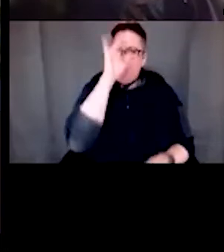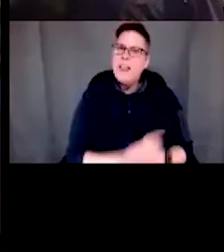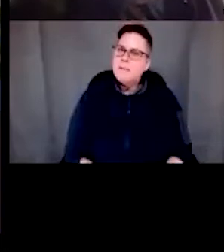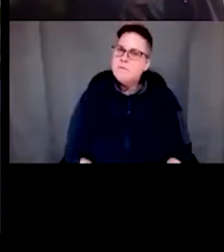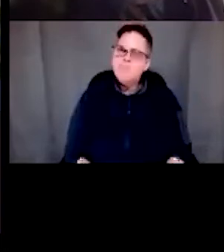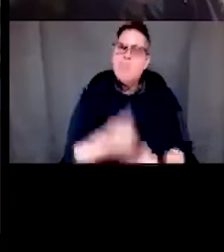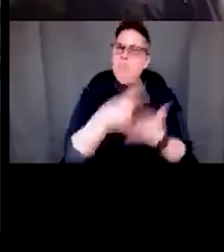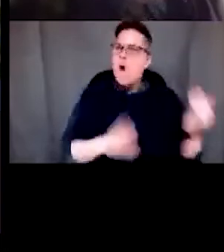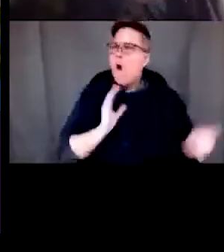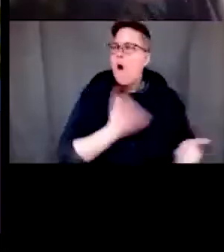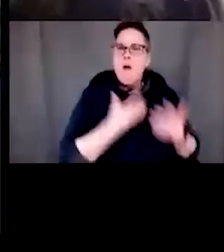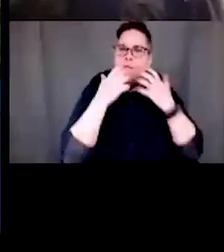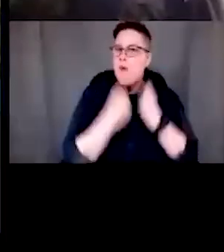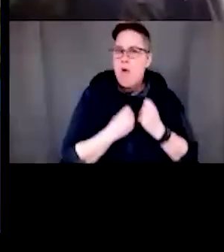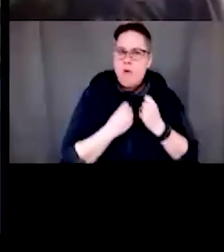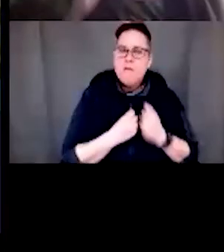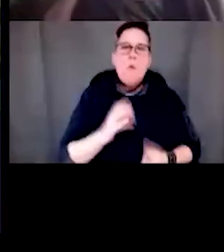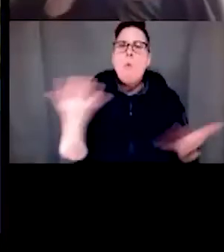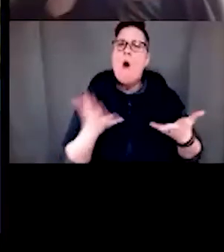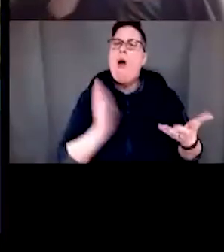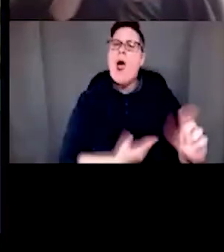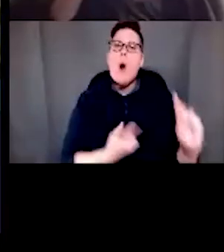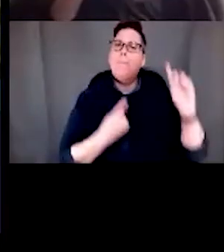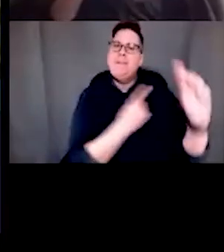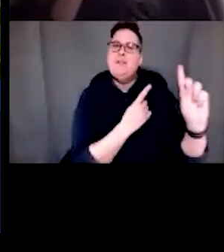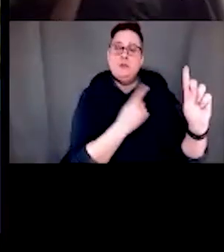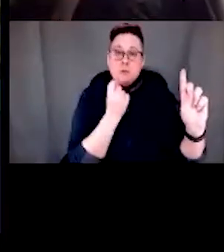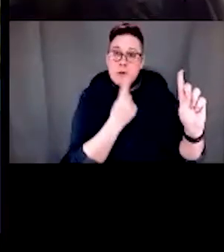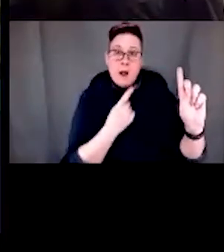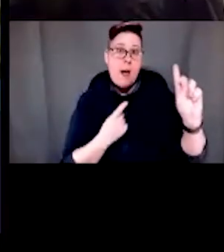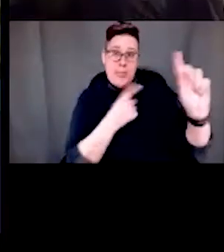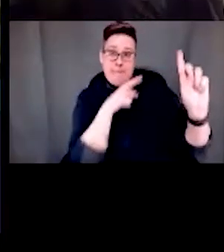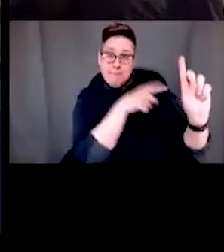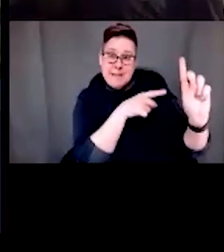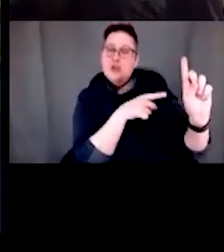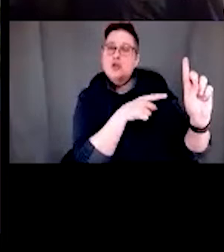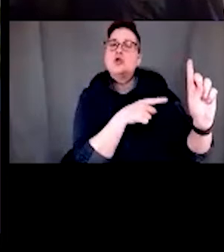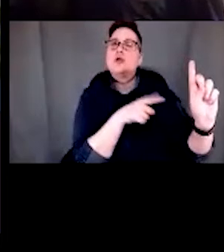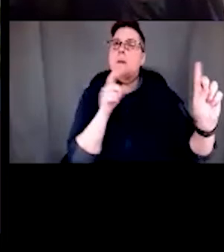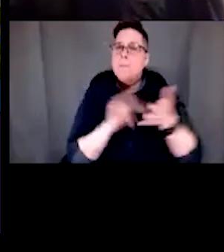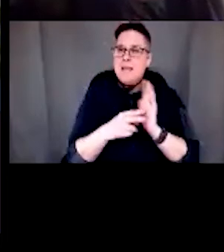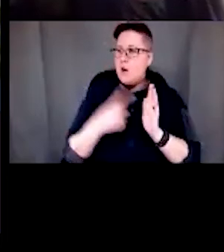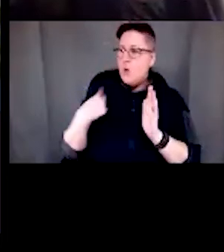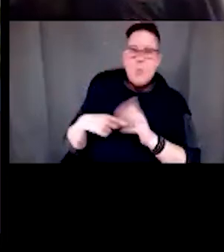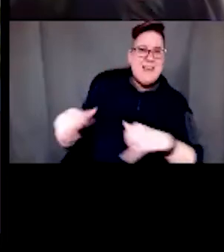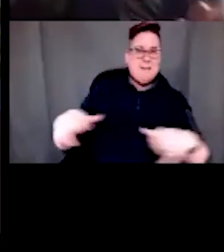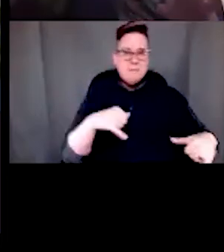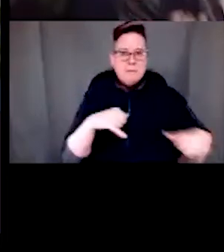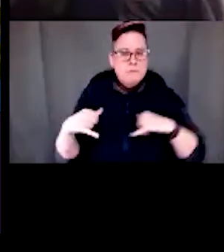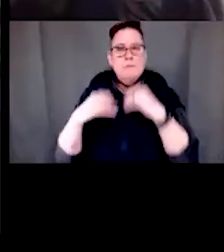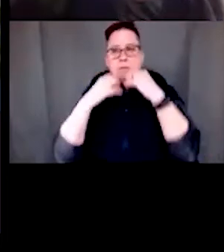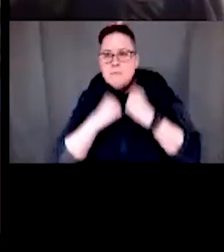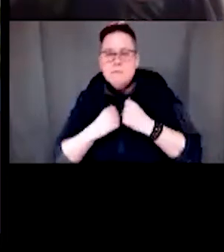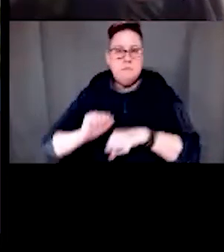our values? What's our mission? Because the mission has to be driven by a coherent practice, shared value system